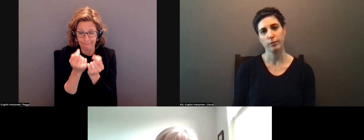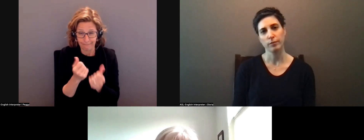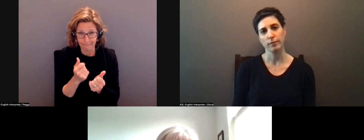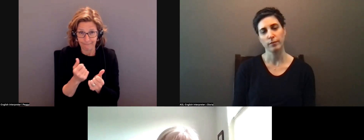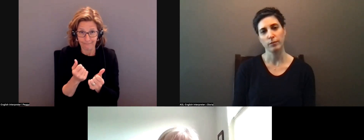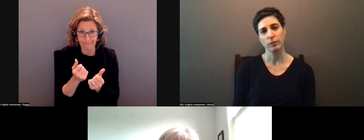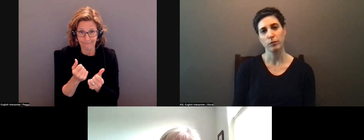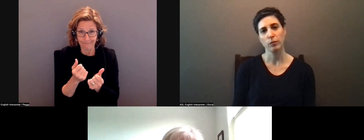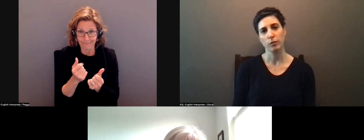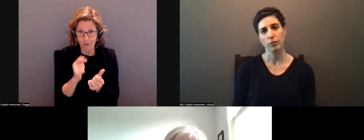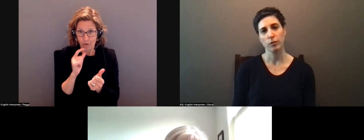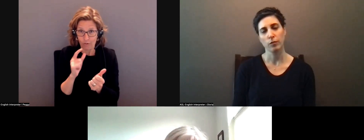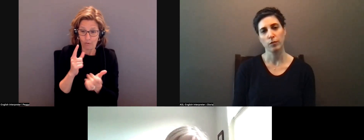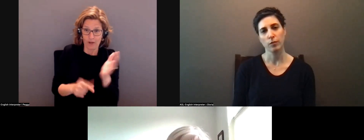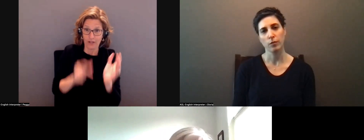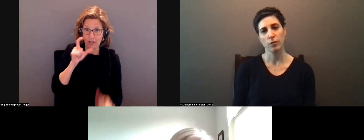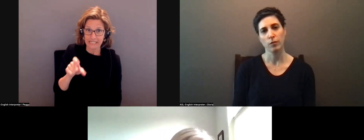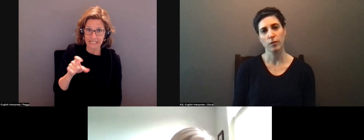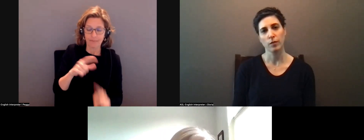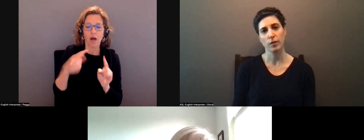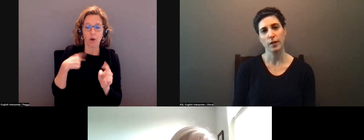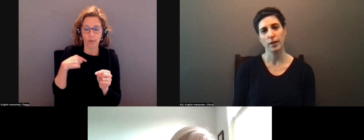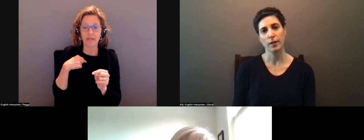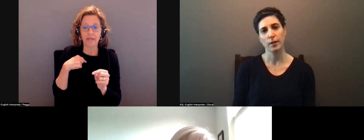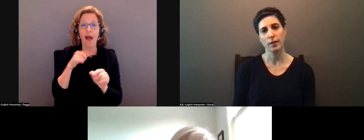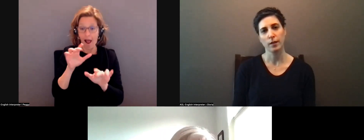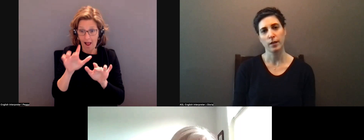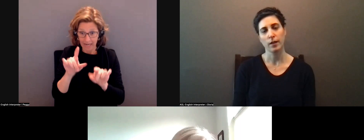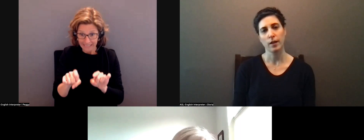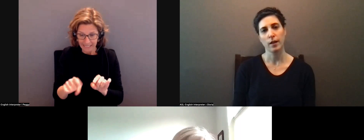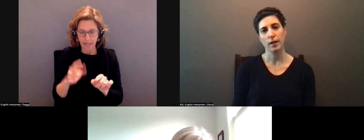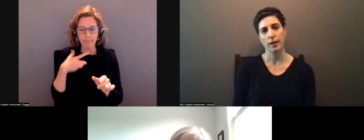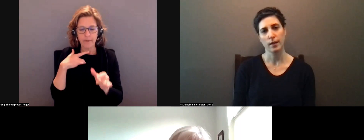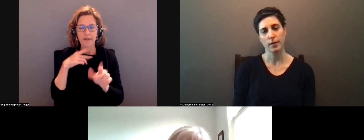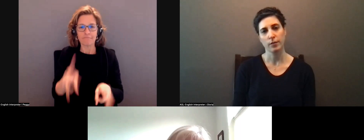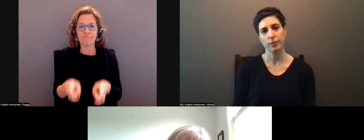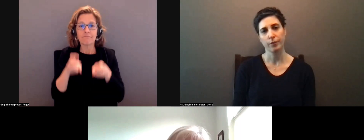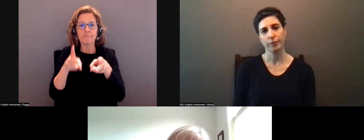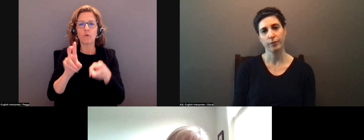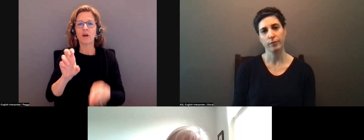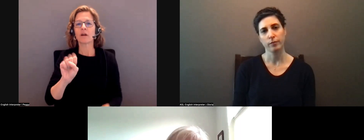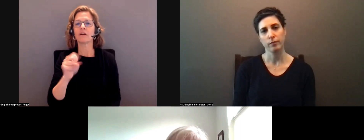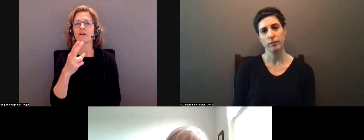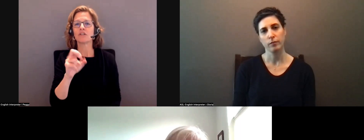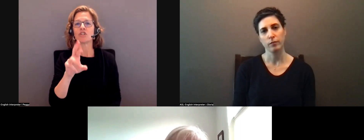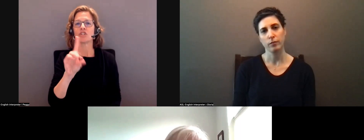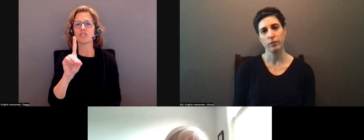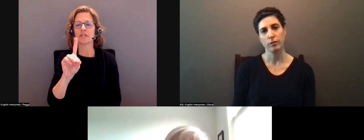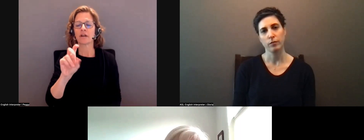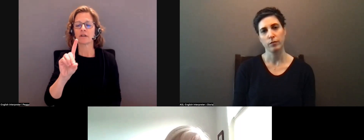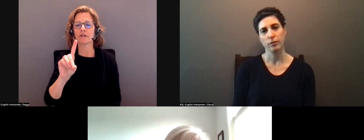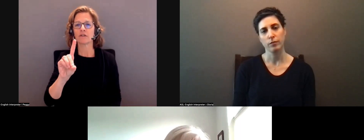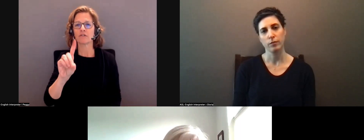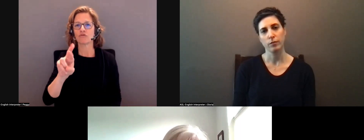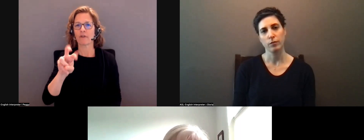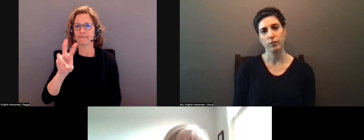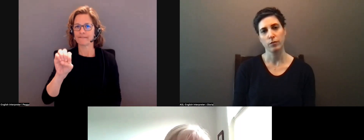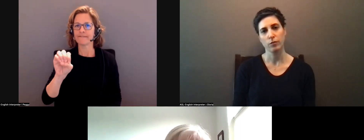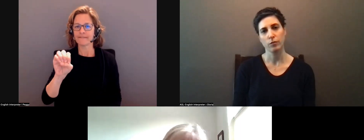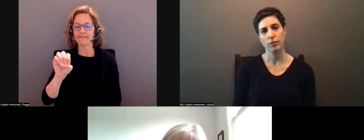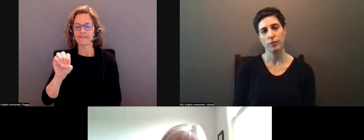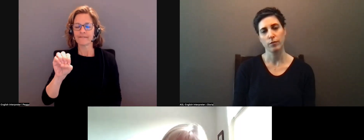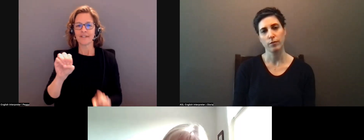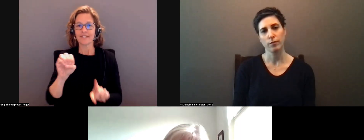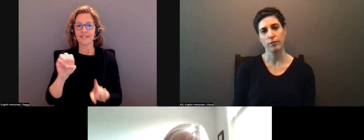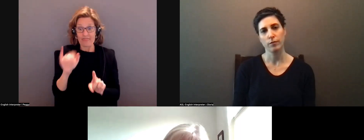to our shared drives. So then they're accessible from anywhere. So we had just barely begun this process.